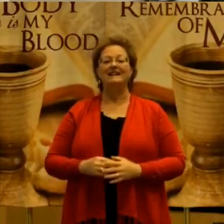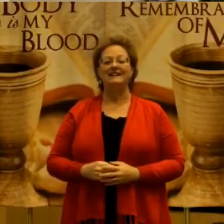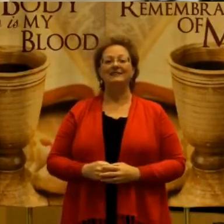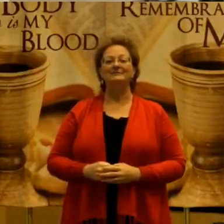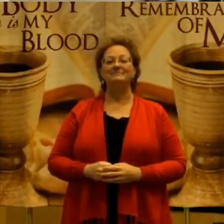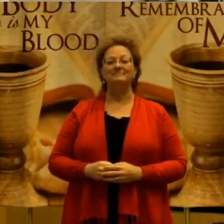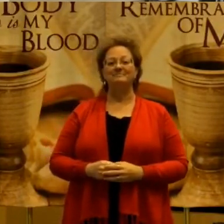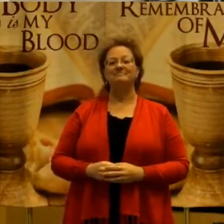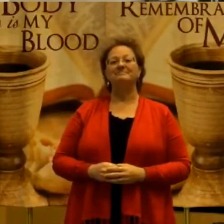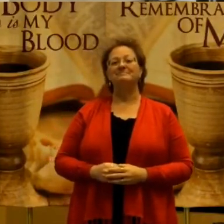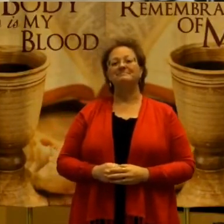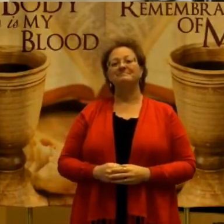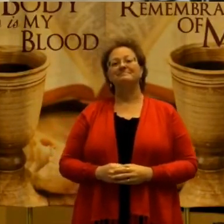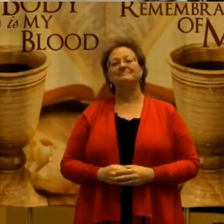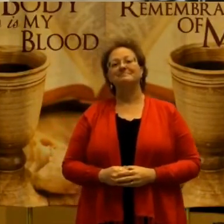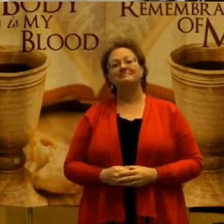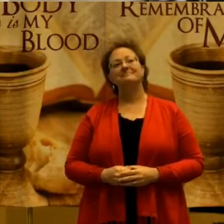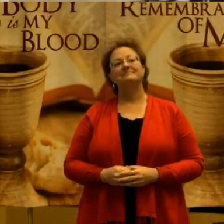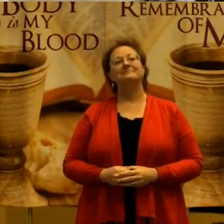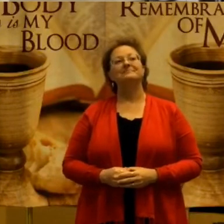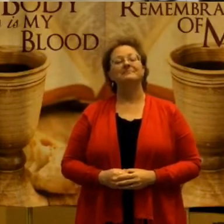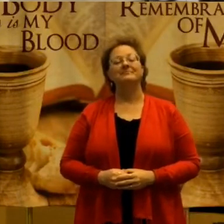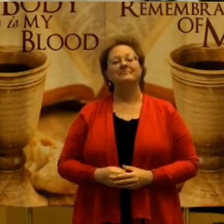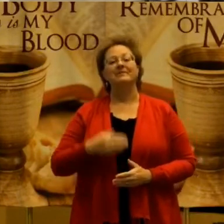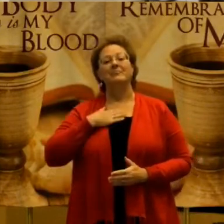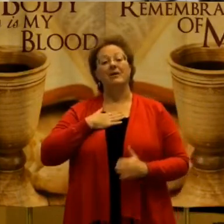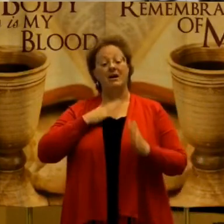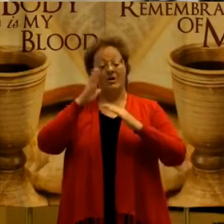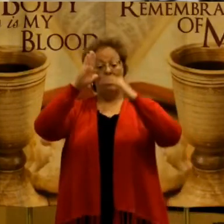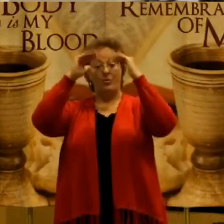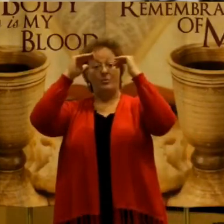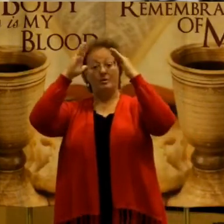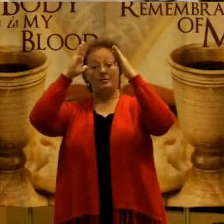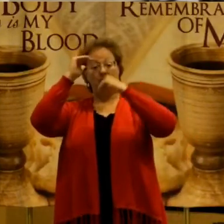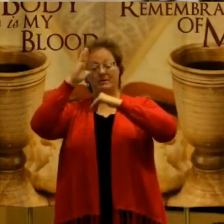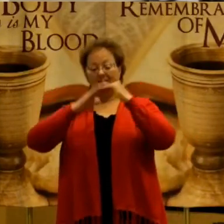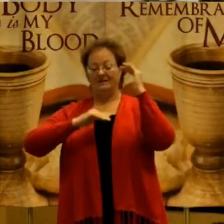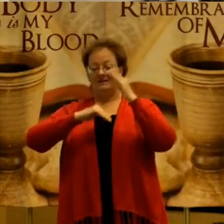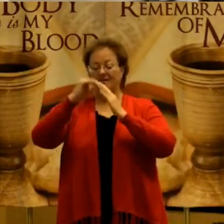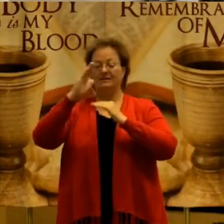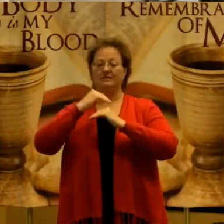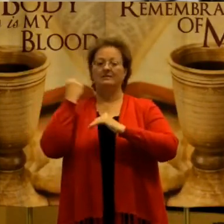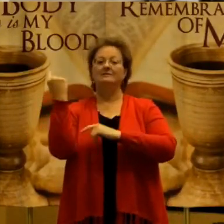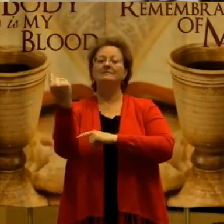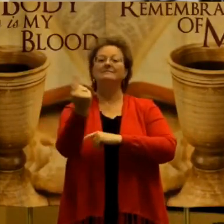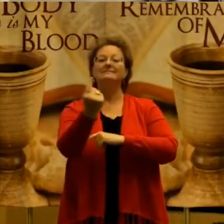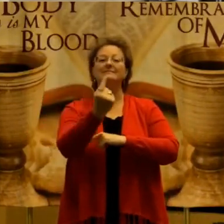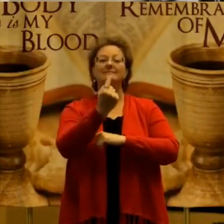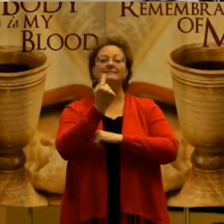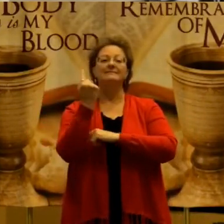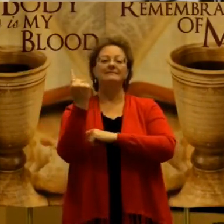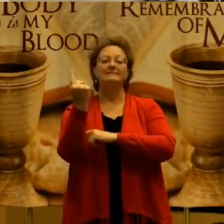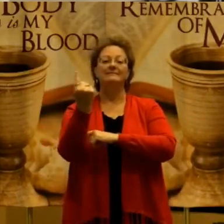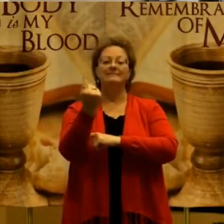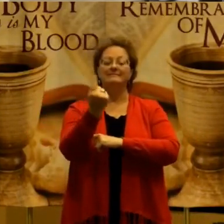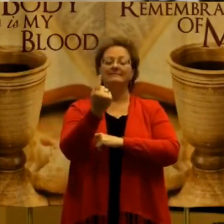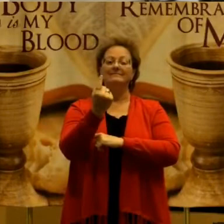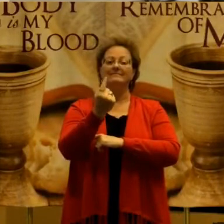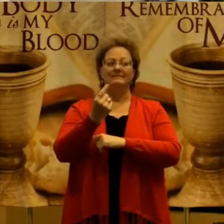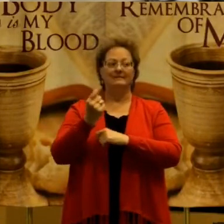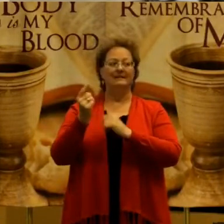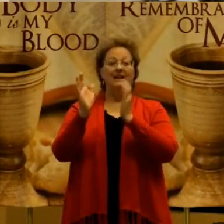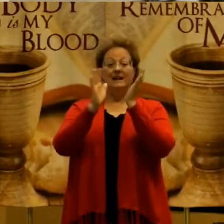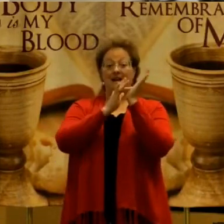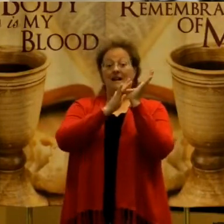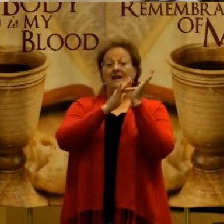Name. My hope is built on nothing